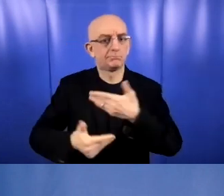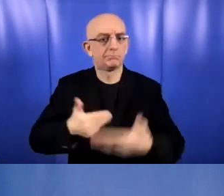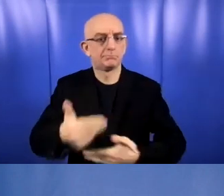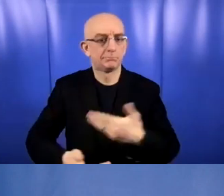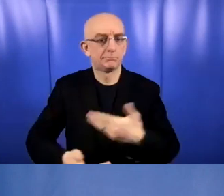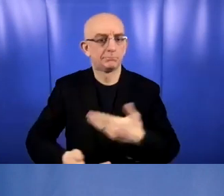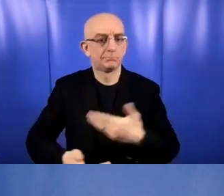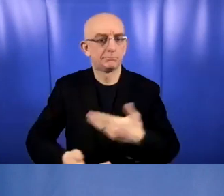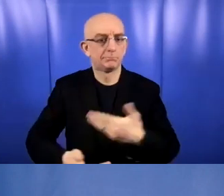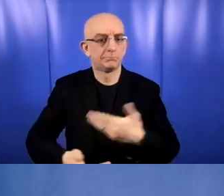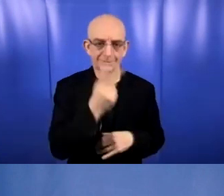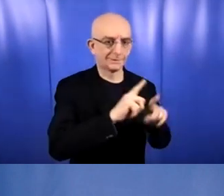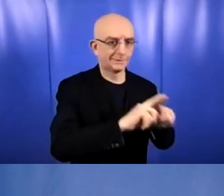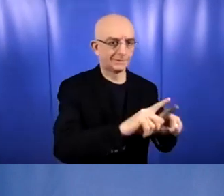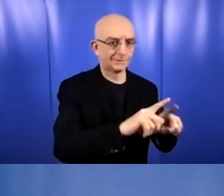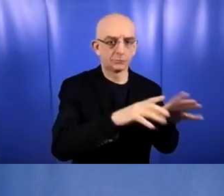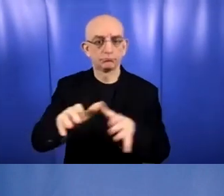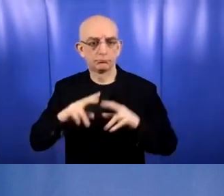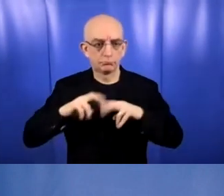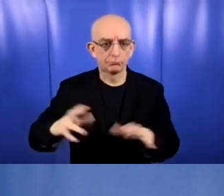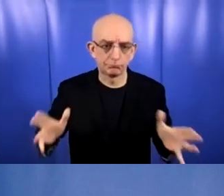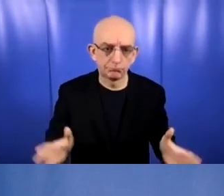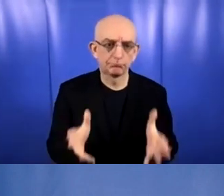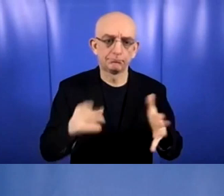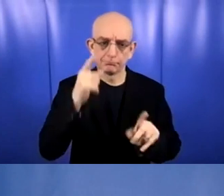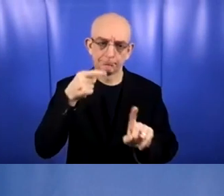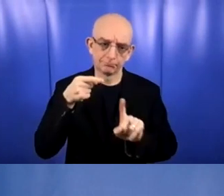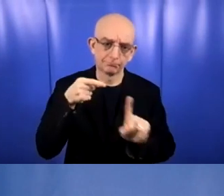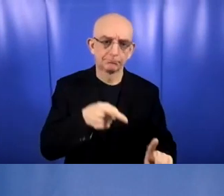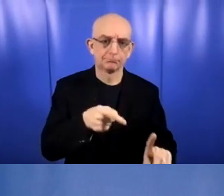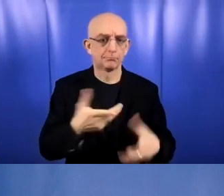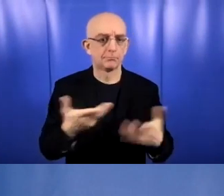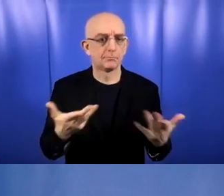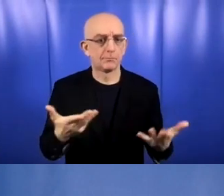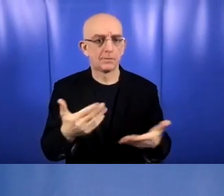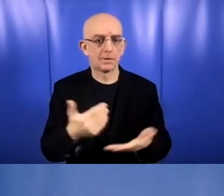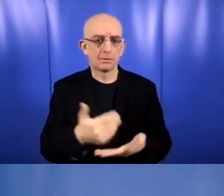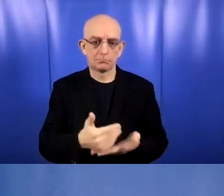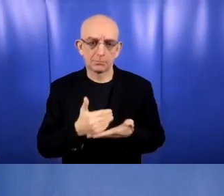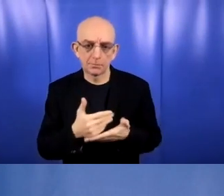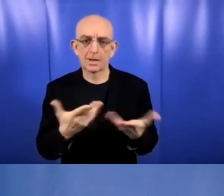UNHCR facilitate the highest quality independent research and analysis?